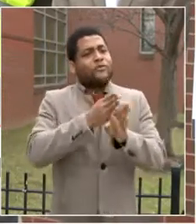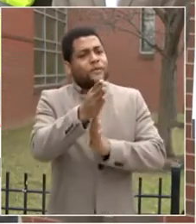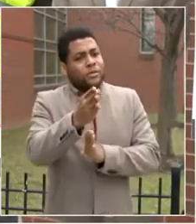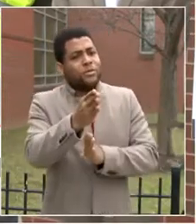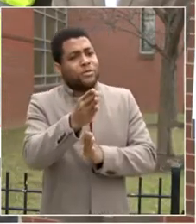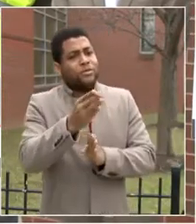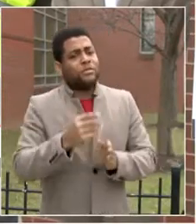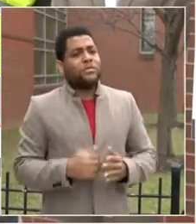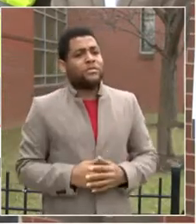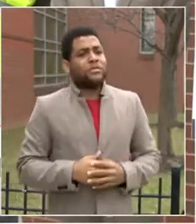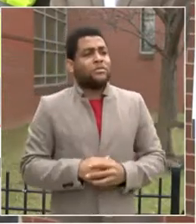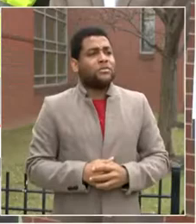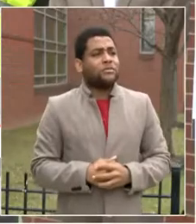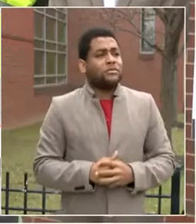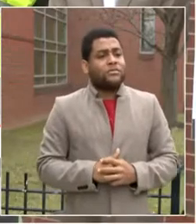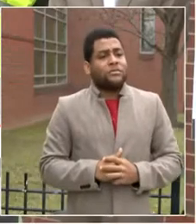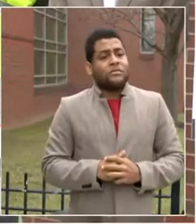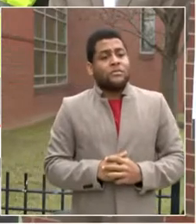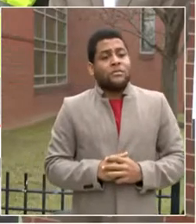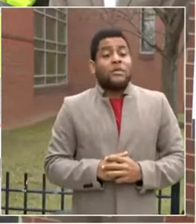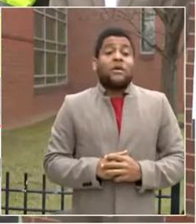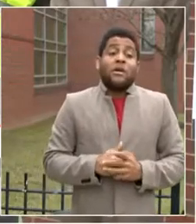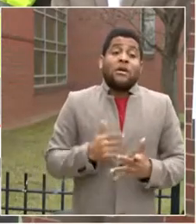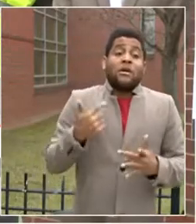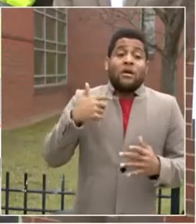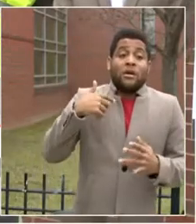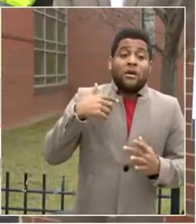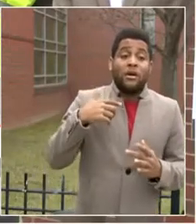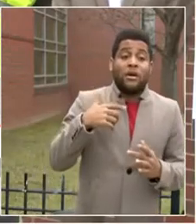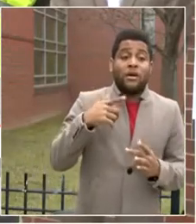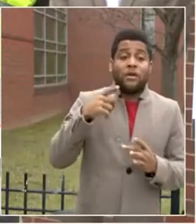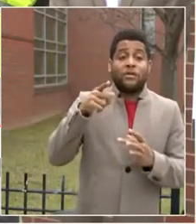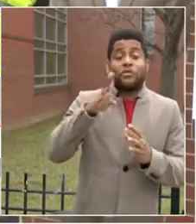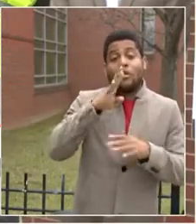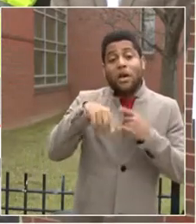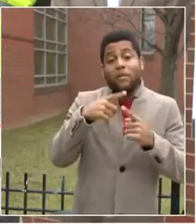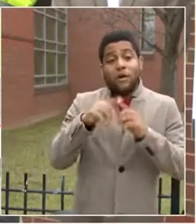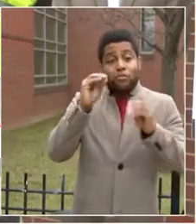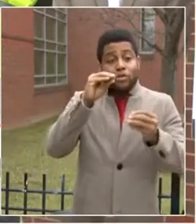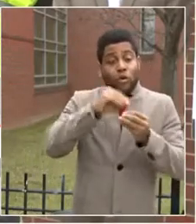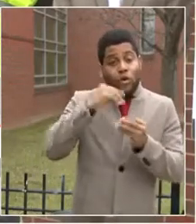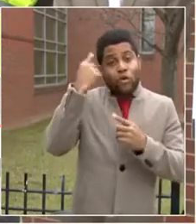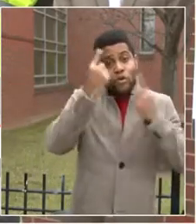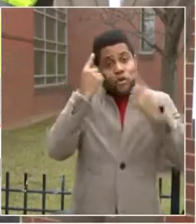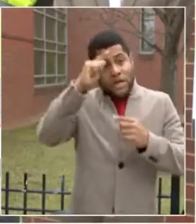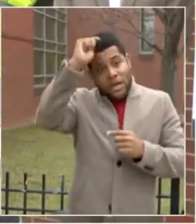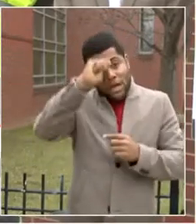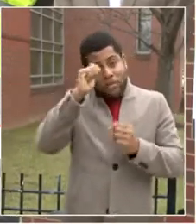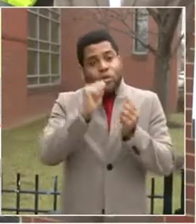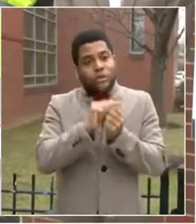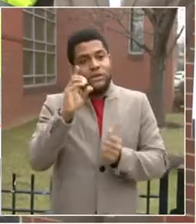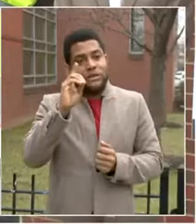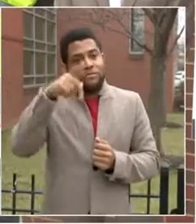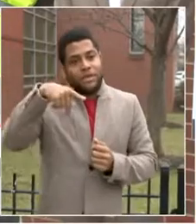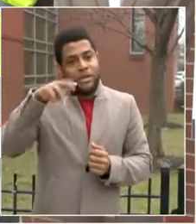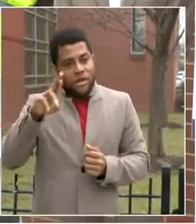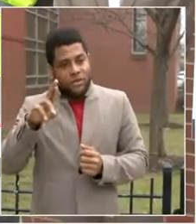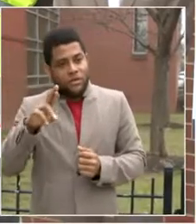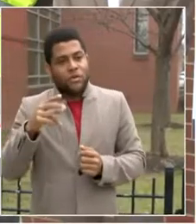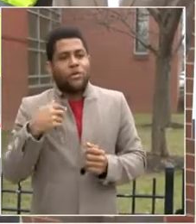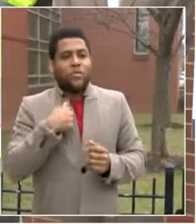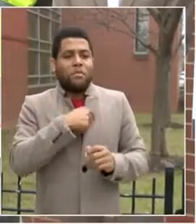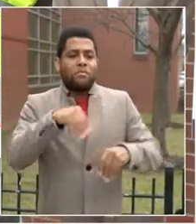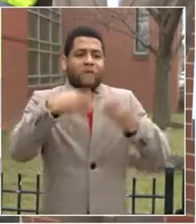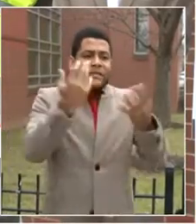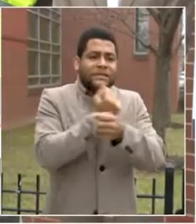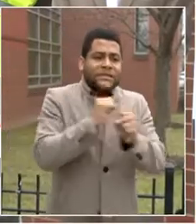sir. Hi. You talked about putting your thinking caps on with DPR when it comes to providing a safe place for youth. Can you